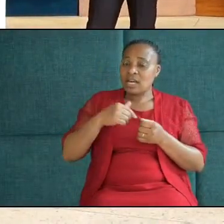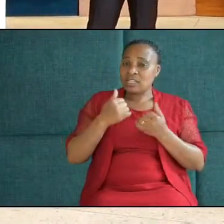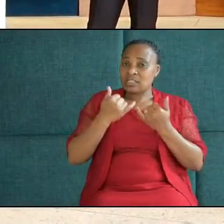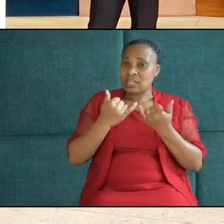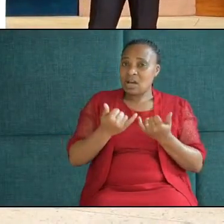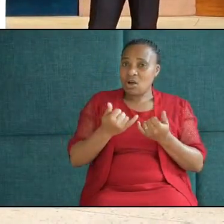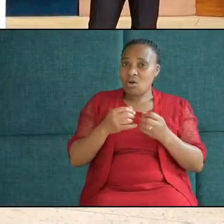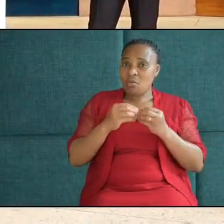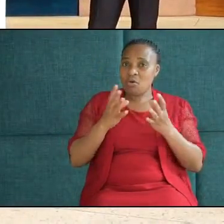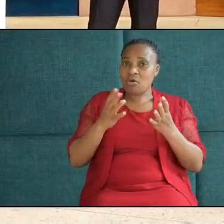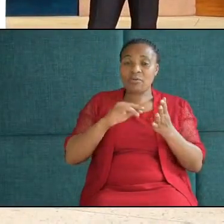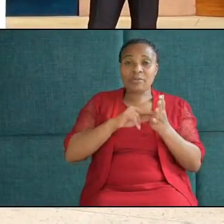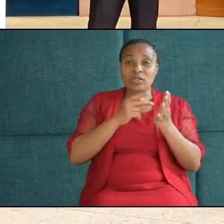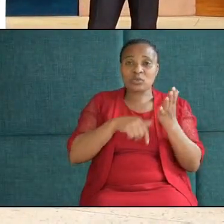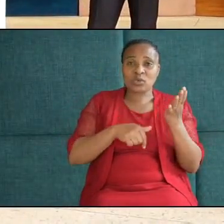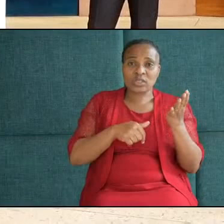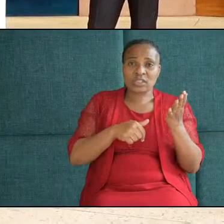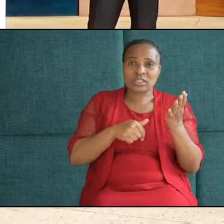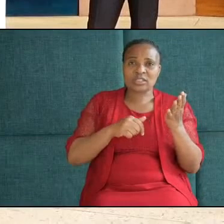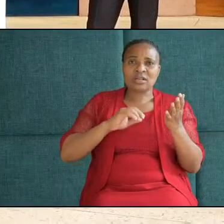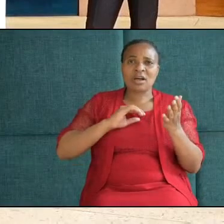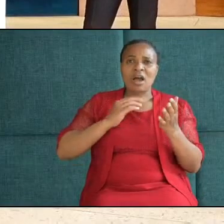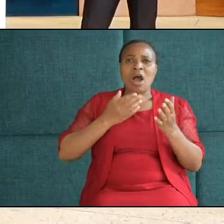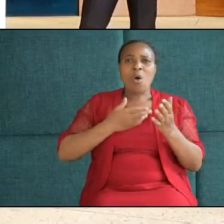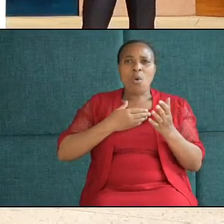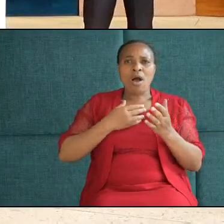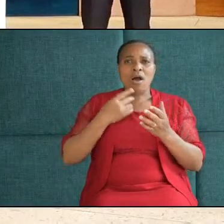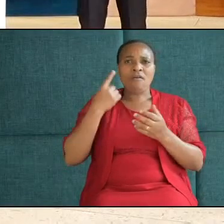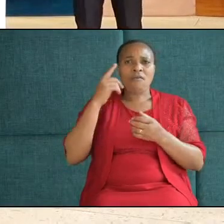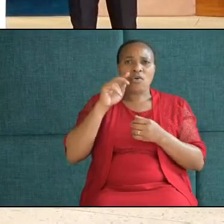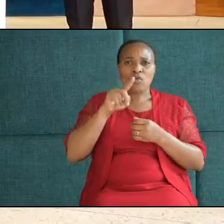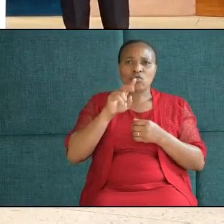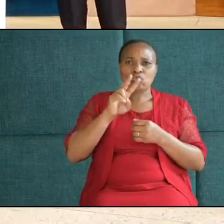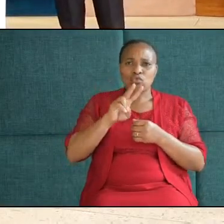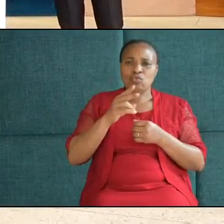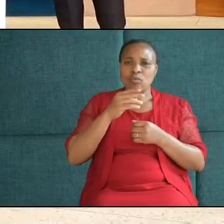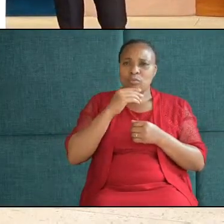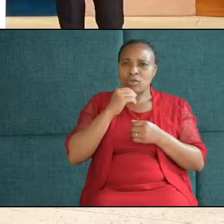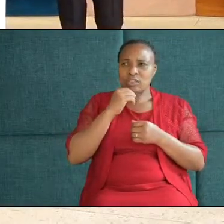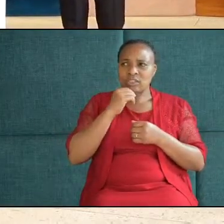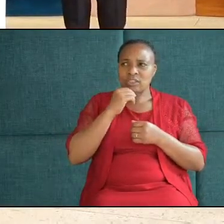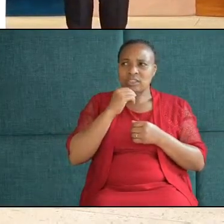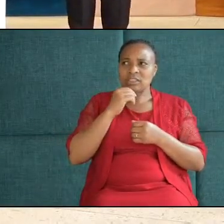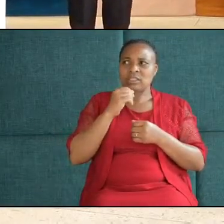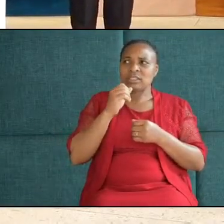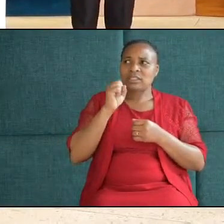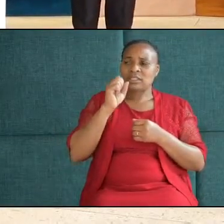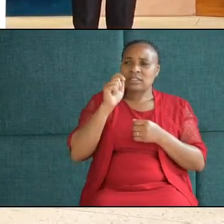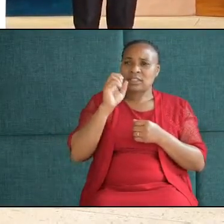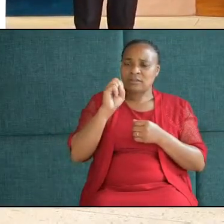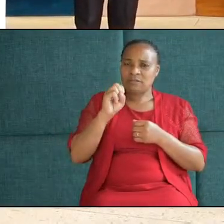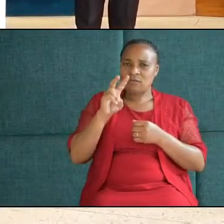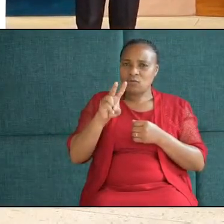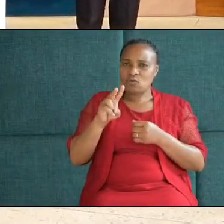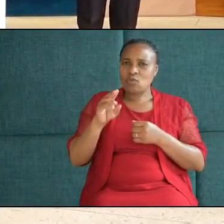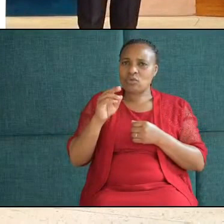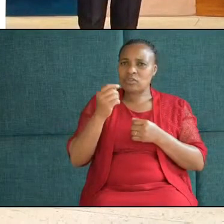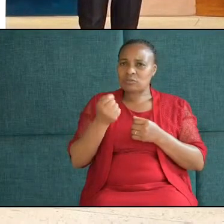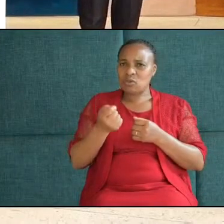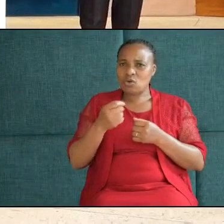Tell us, Gracie. That means I have questions for you two boys. Steve, you are the smaller one. You